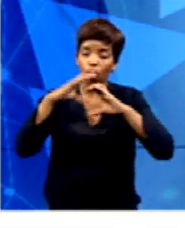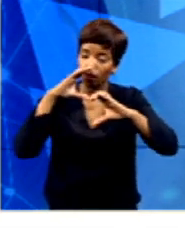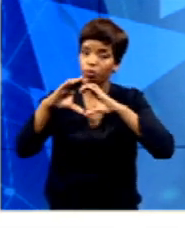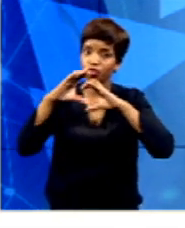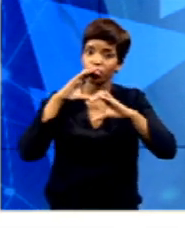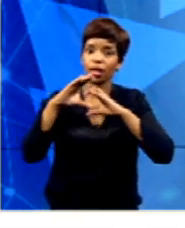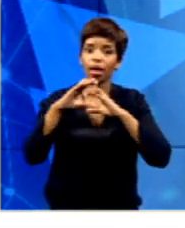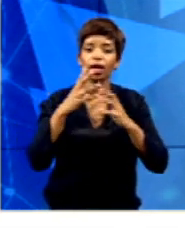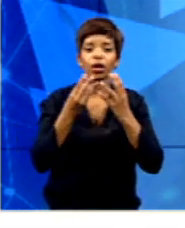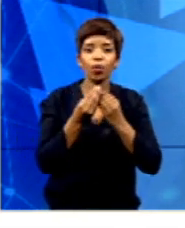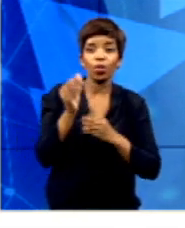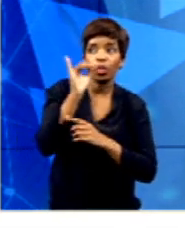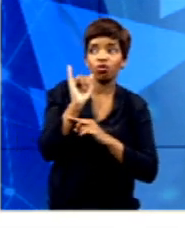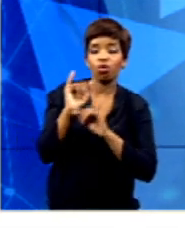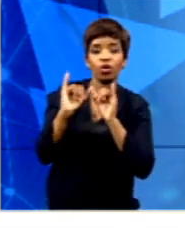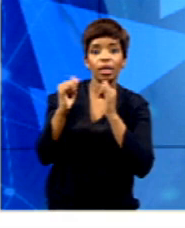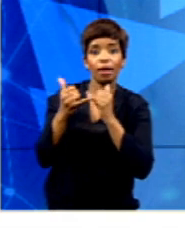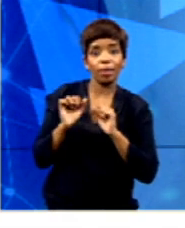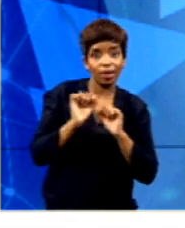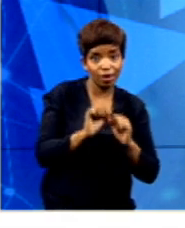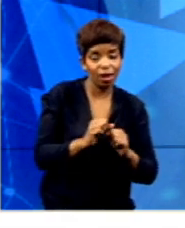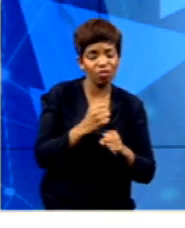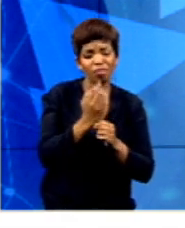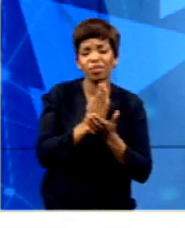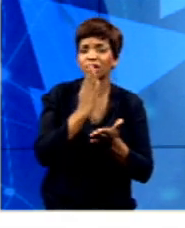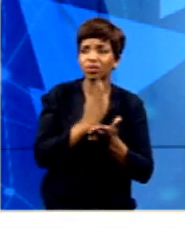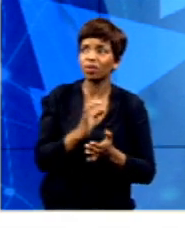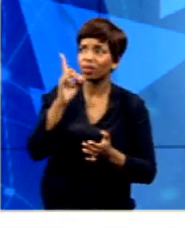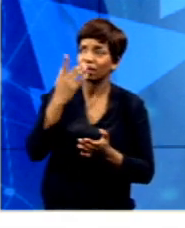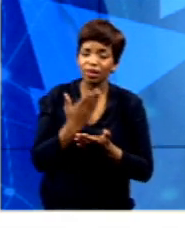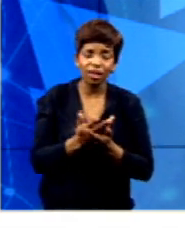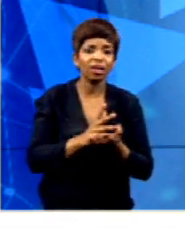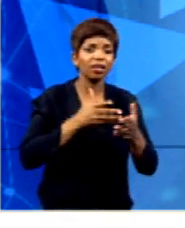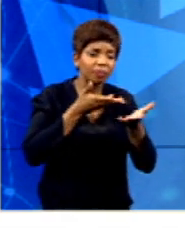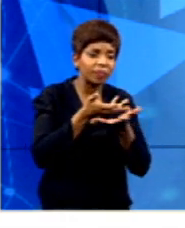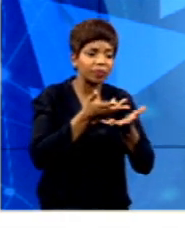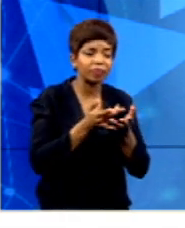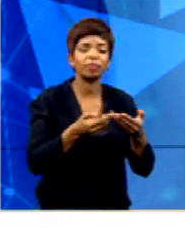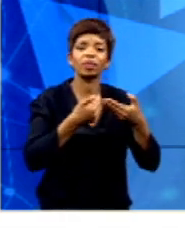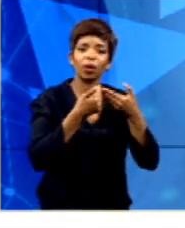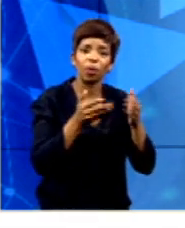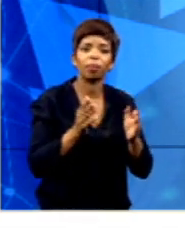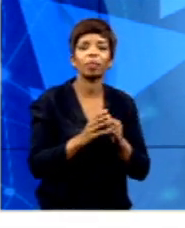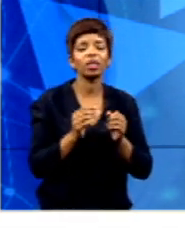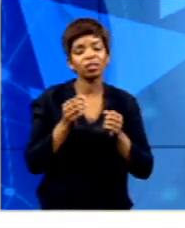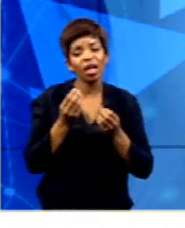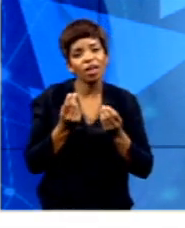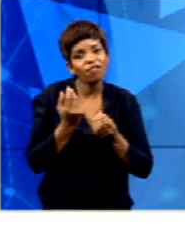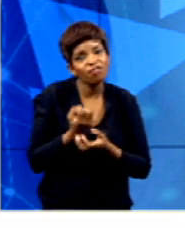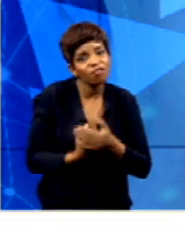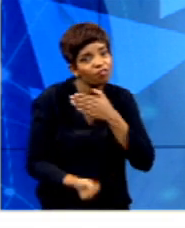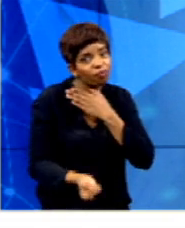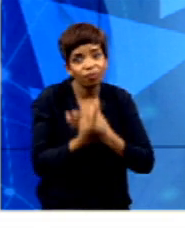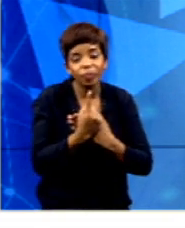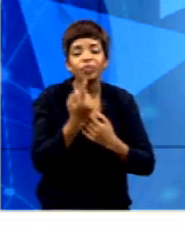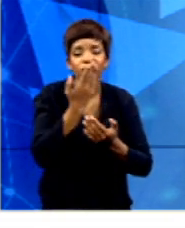your insurer, to make sure that they can, or communicate with them so that they can come up with plans, contingency plans, to try and